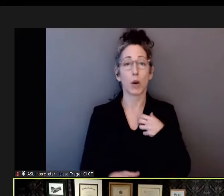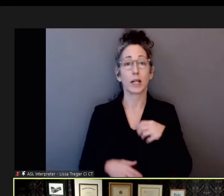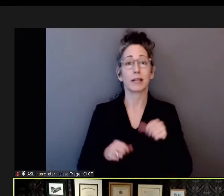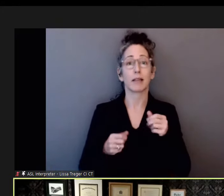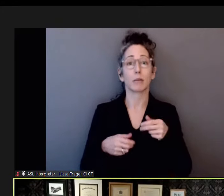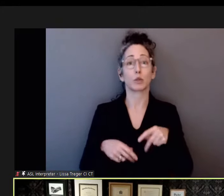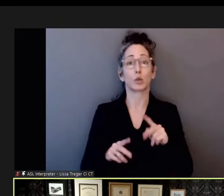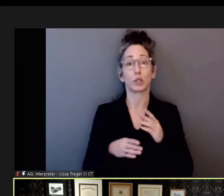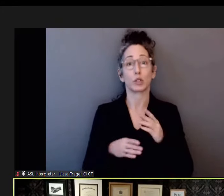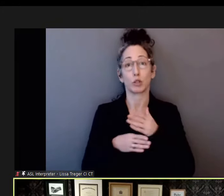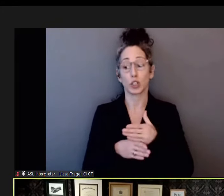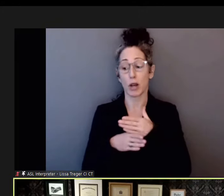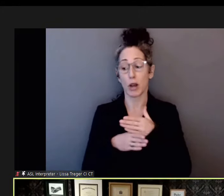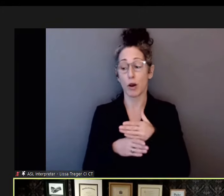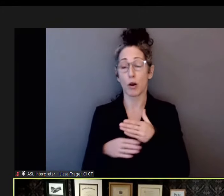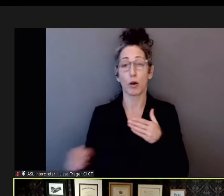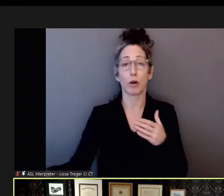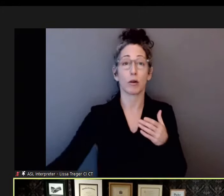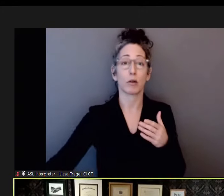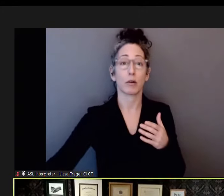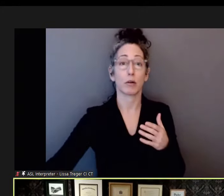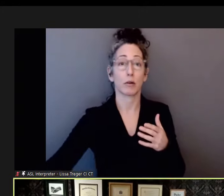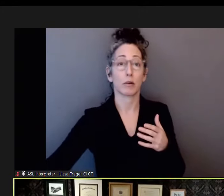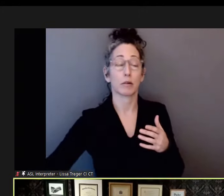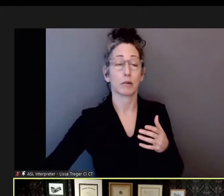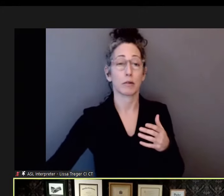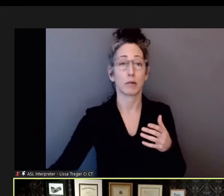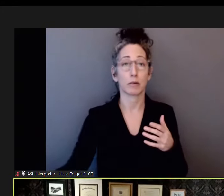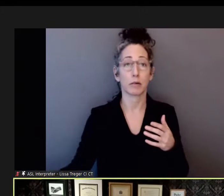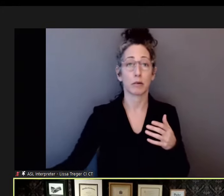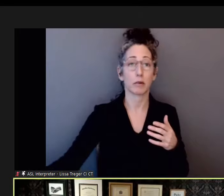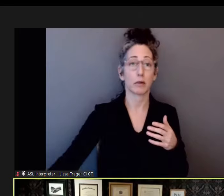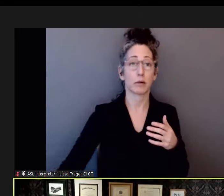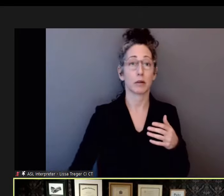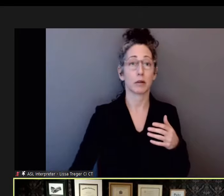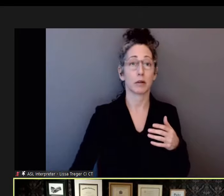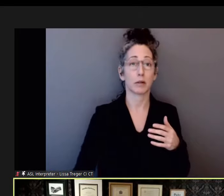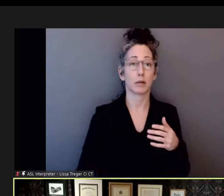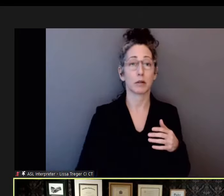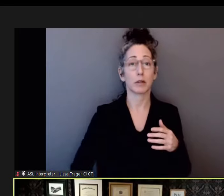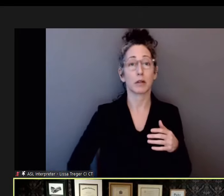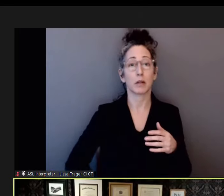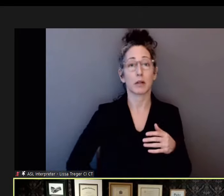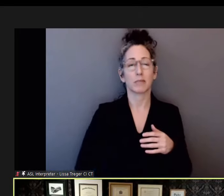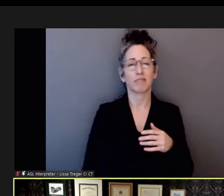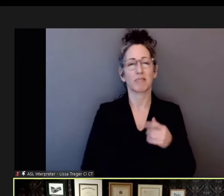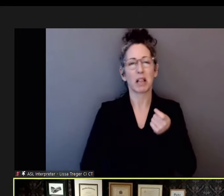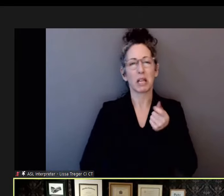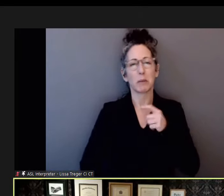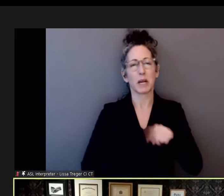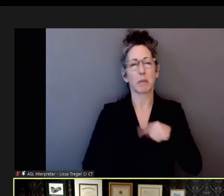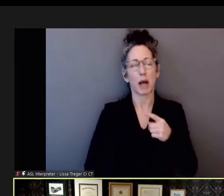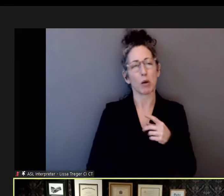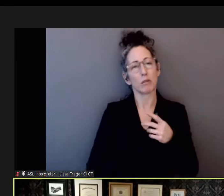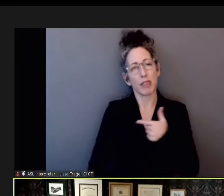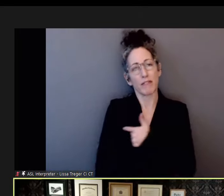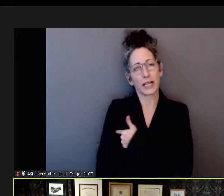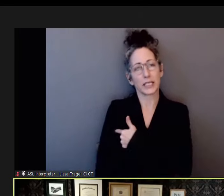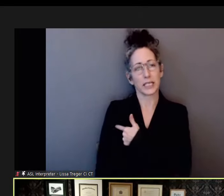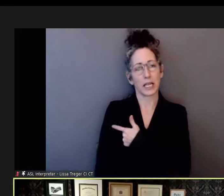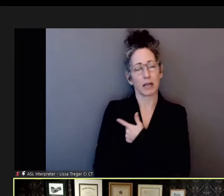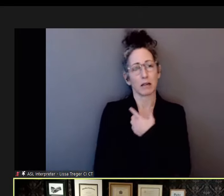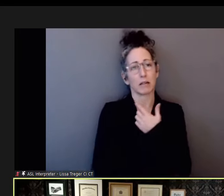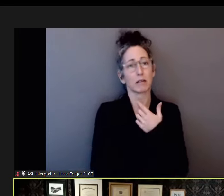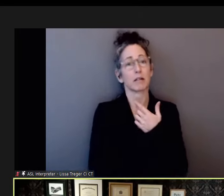you a little bit about the Moderna COVID-19 vaccine. And I just want to thank the organizers so much for